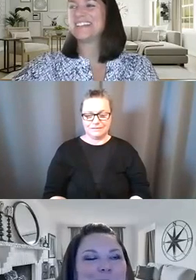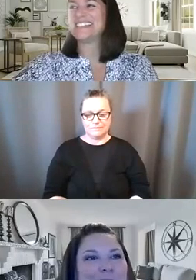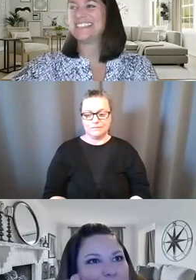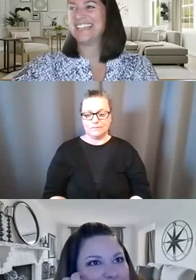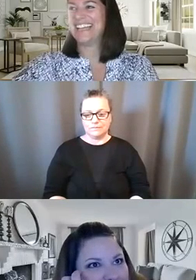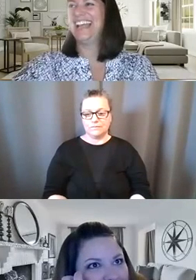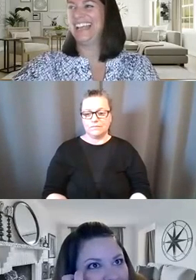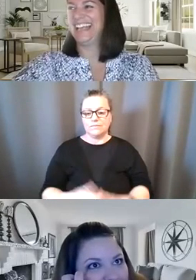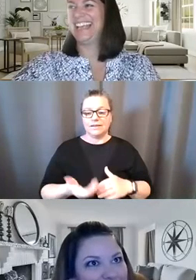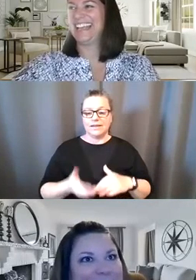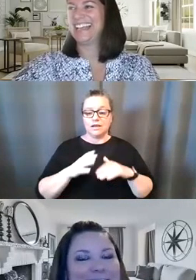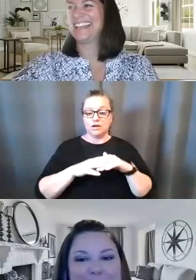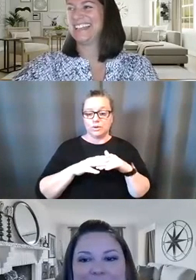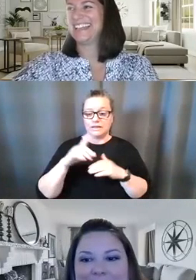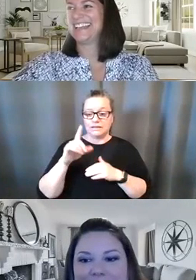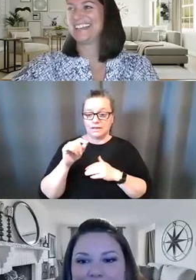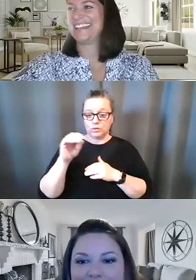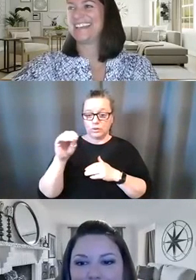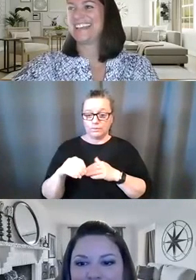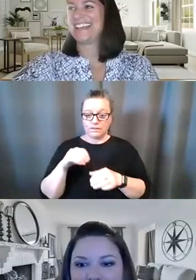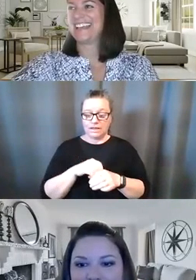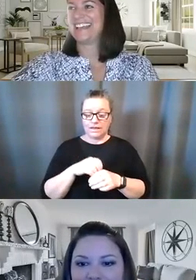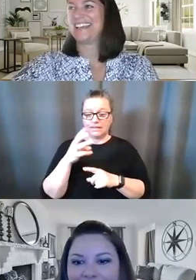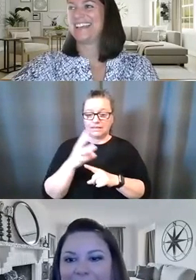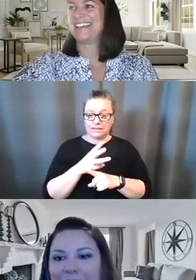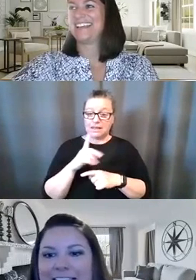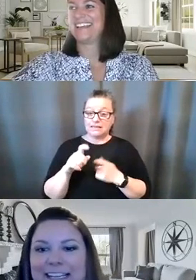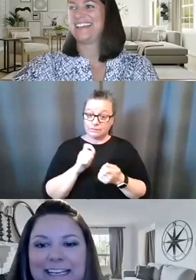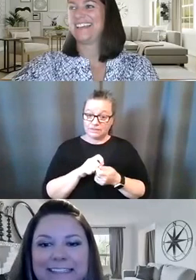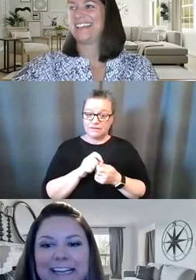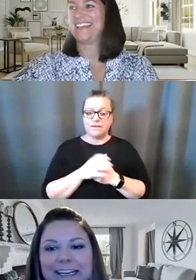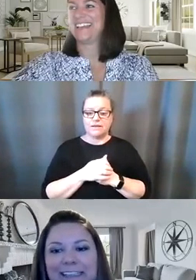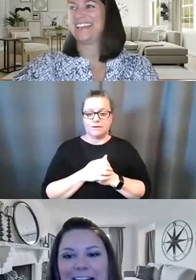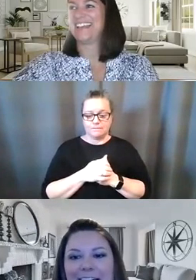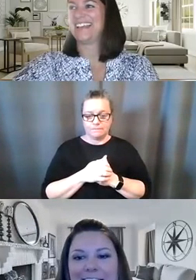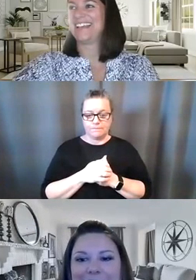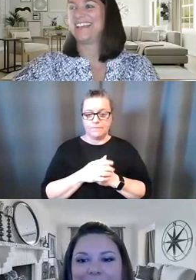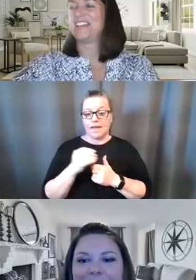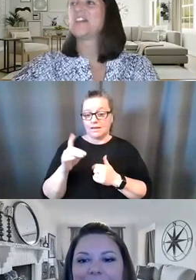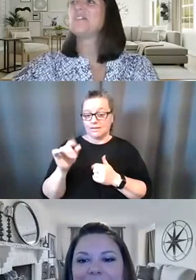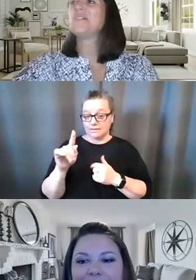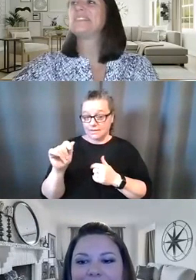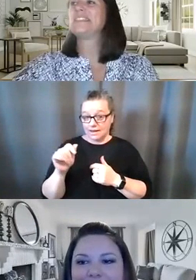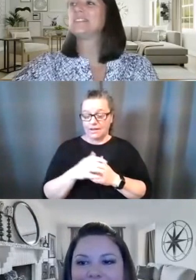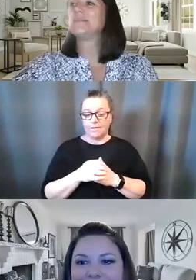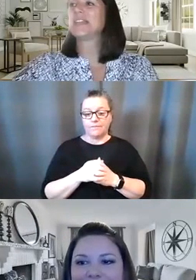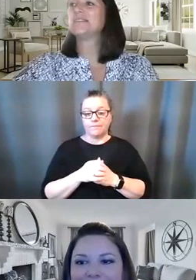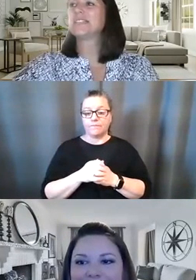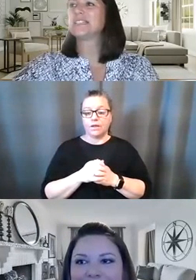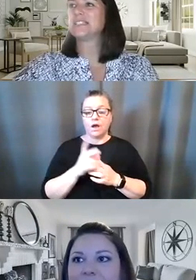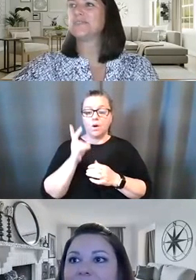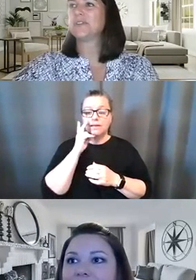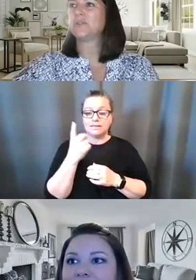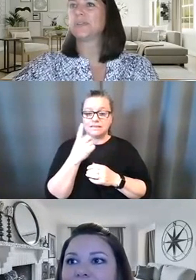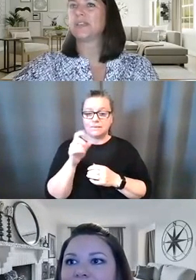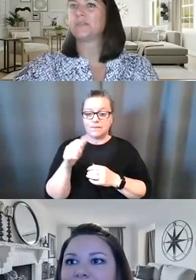Increased by 20% in 6 months. That's pretty specific, and it has data in there. Oh, I'm seeing something else that's